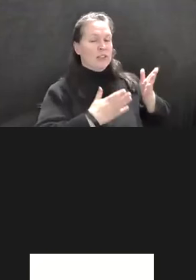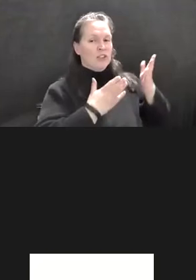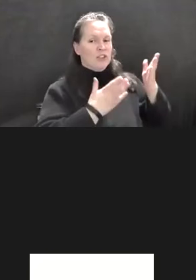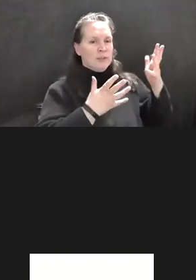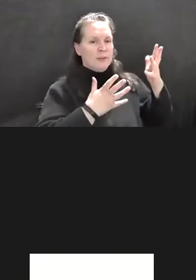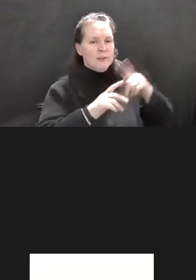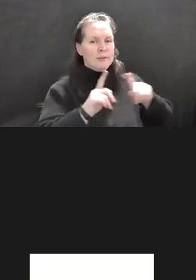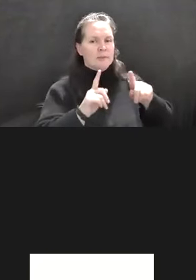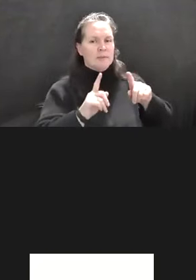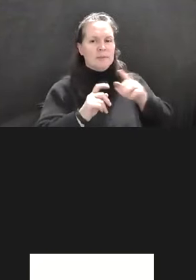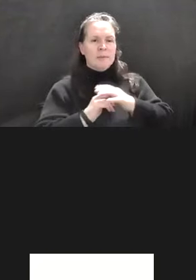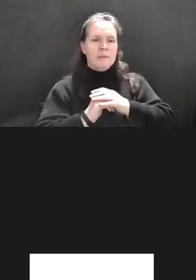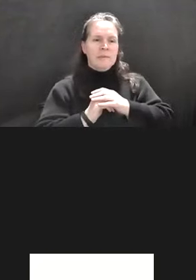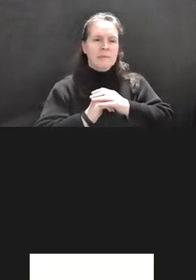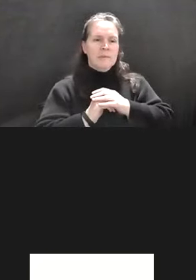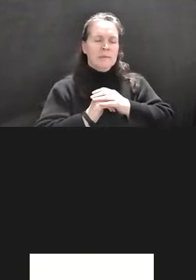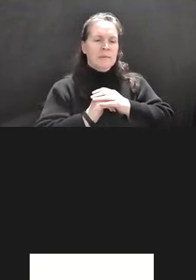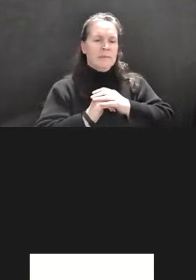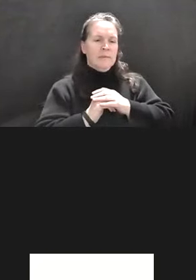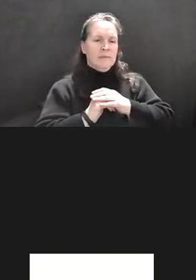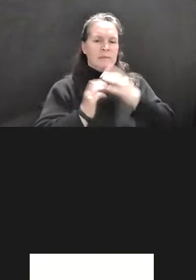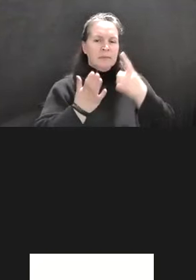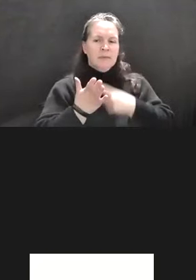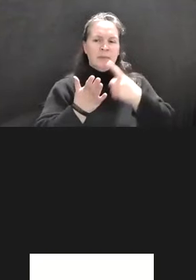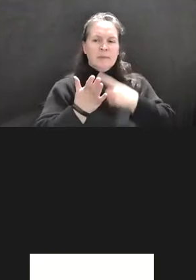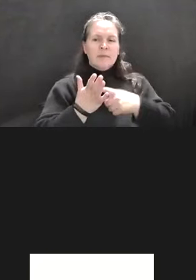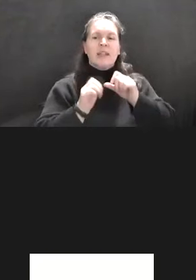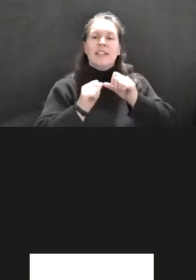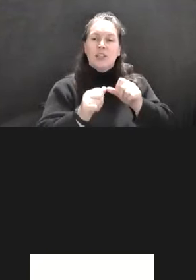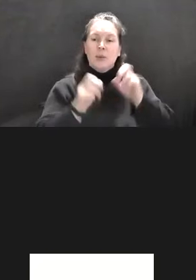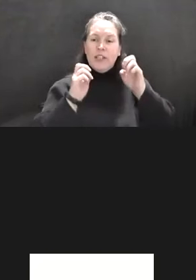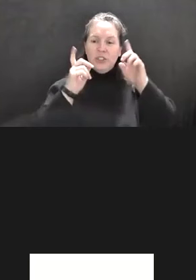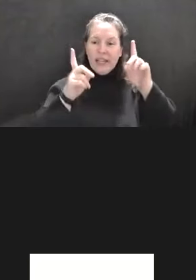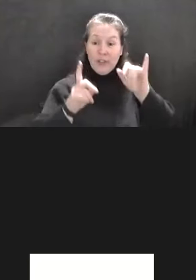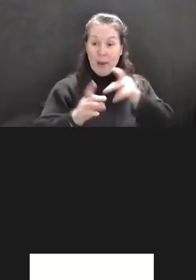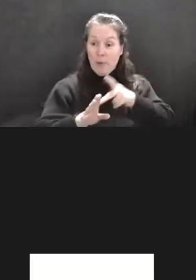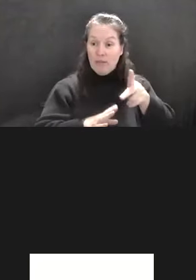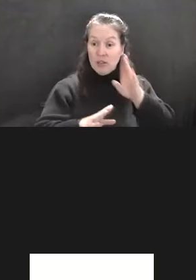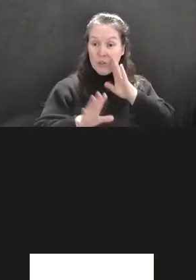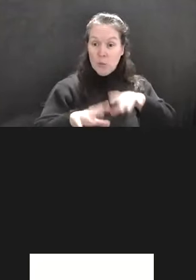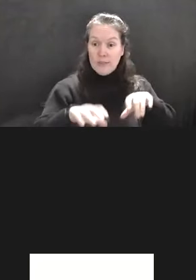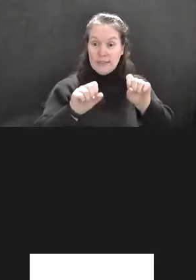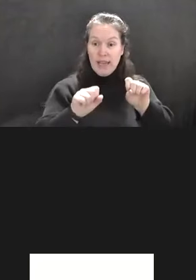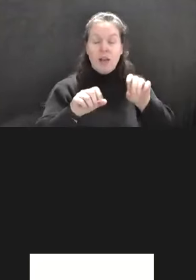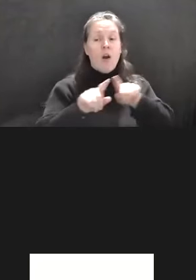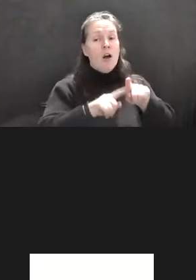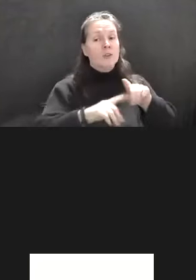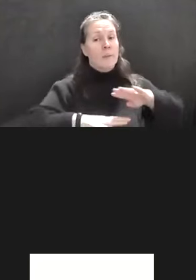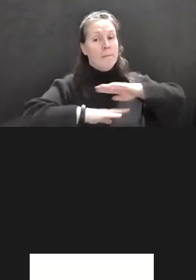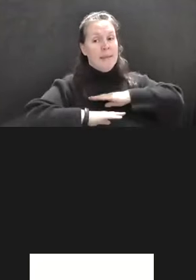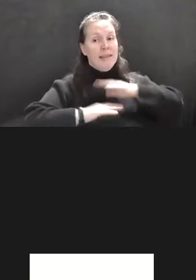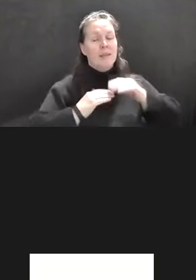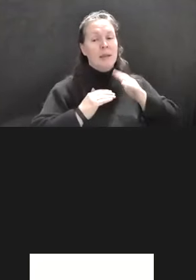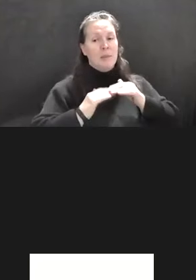but sometimes the continuing education that a professional would take would also meet the minimum requirements